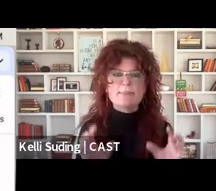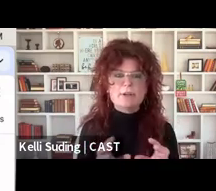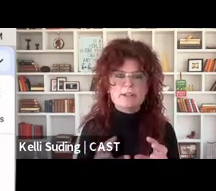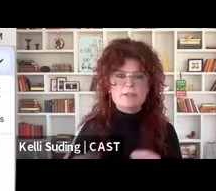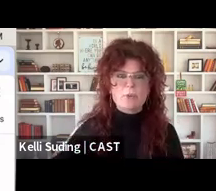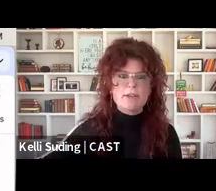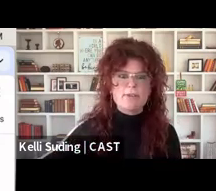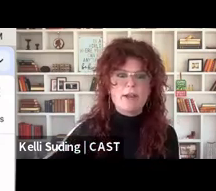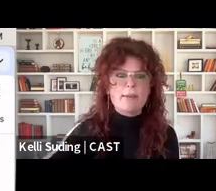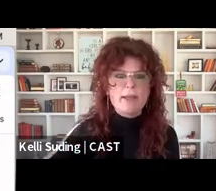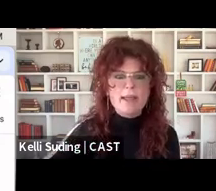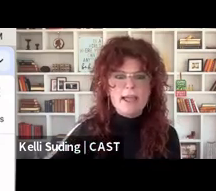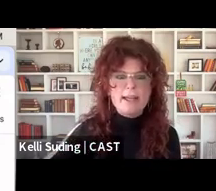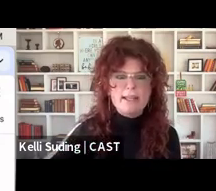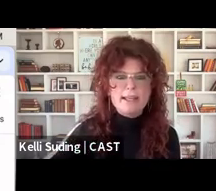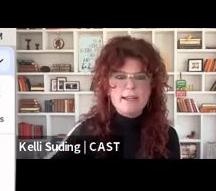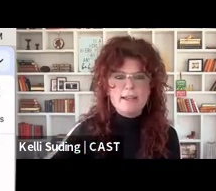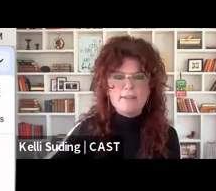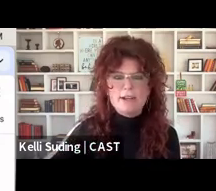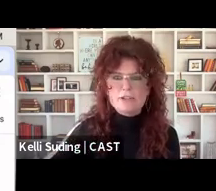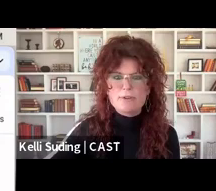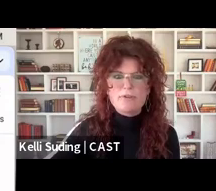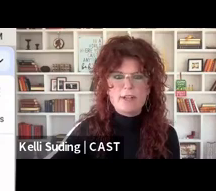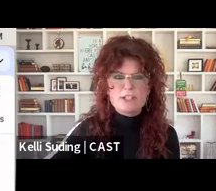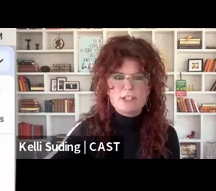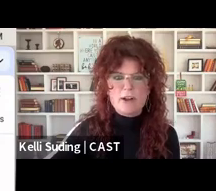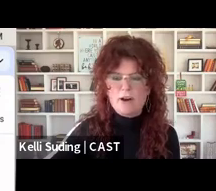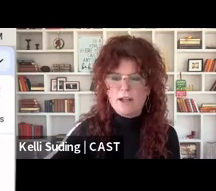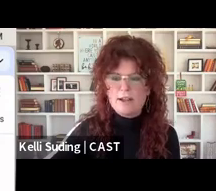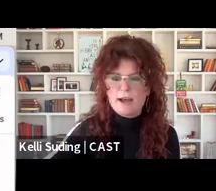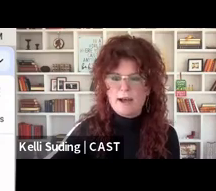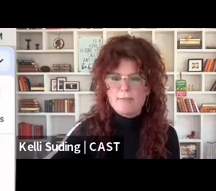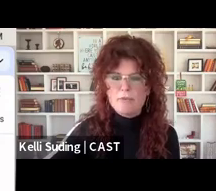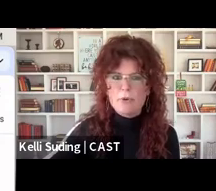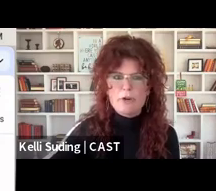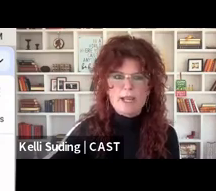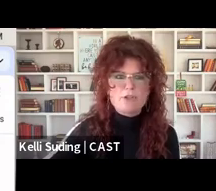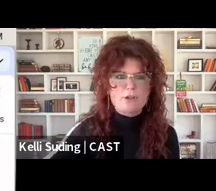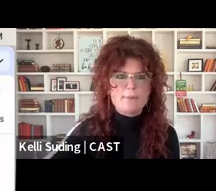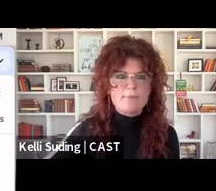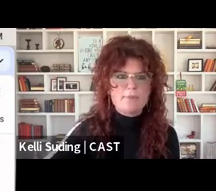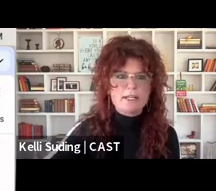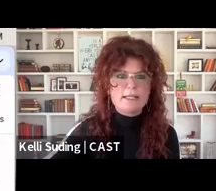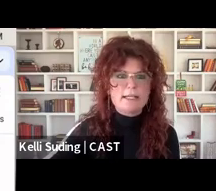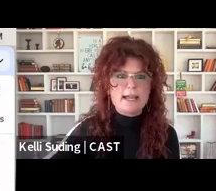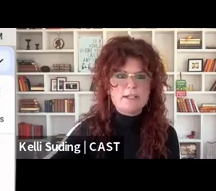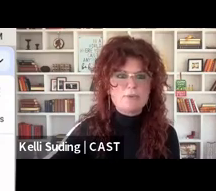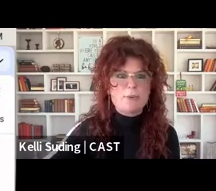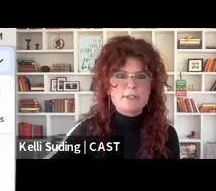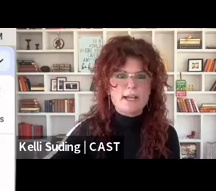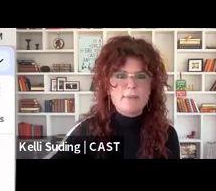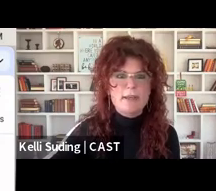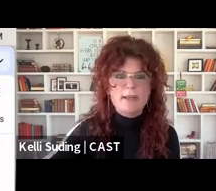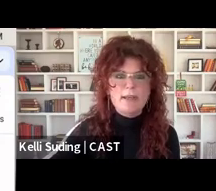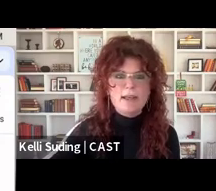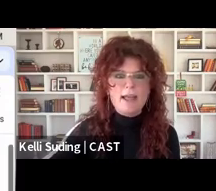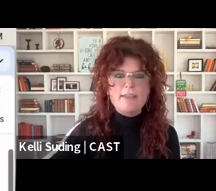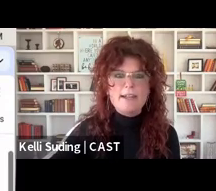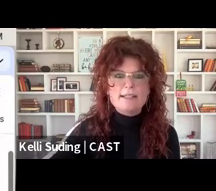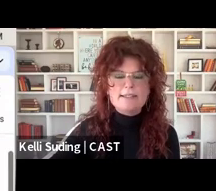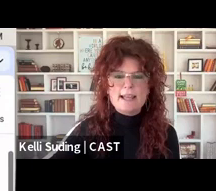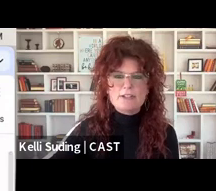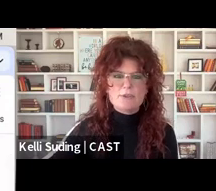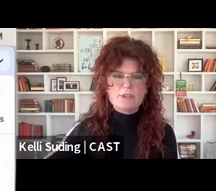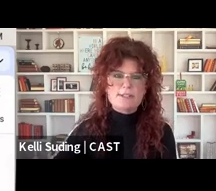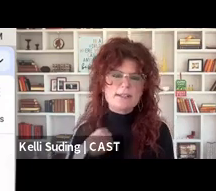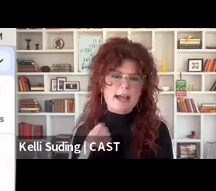how accessibility is working for him. And again, there's reflection on for your AIM journal. I'm going to click next one more time. And